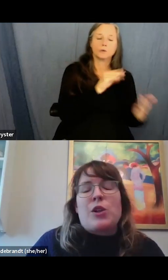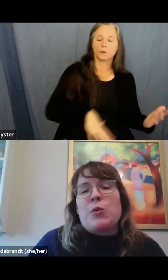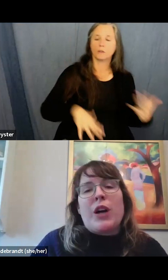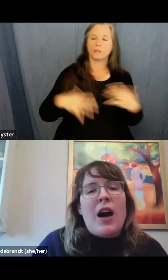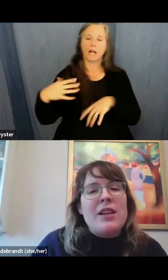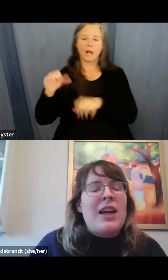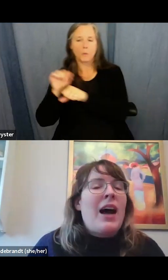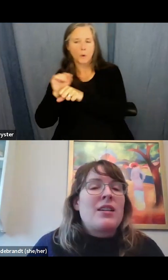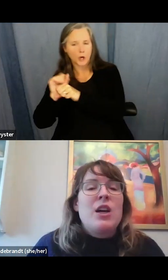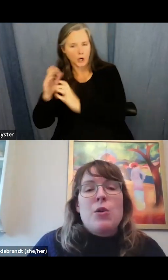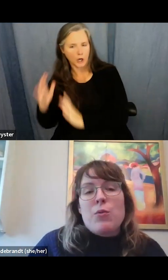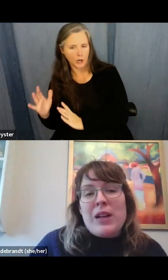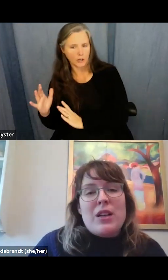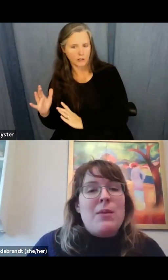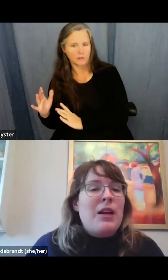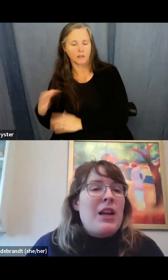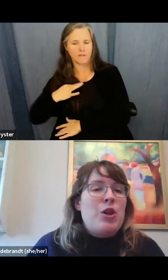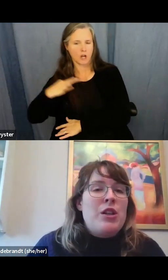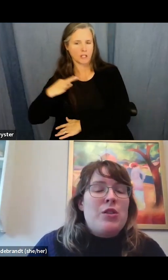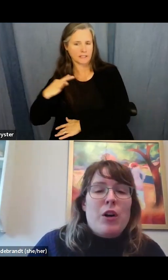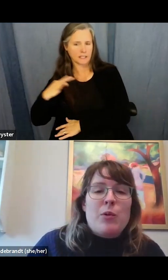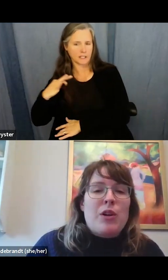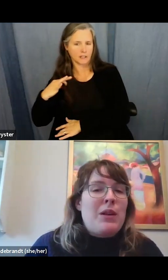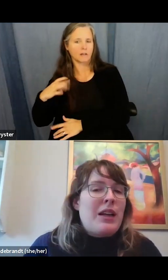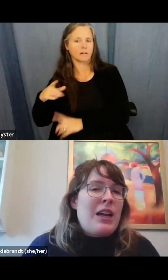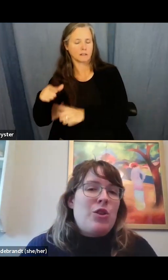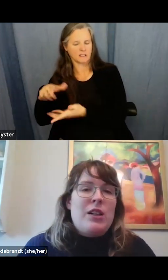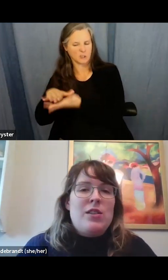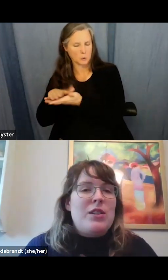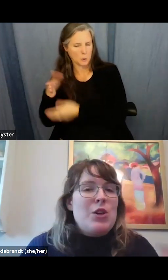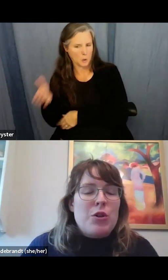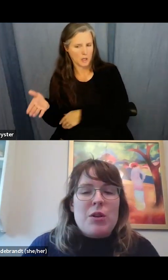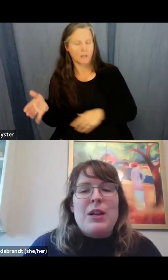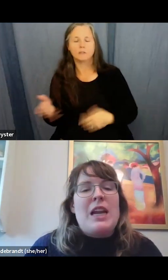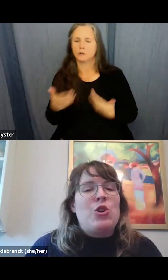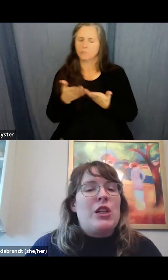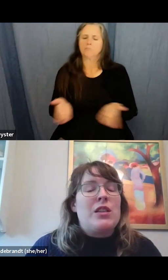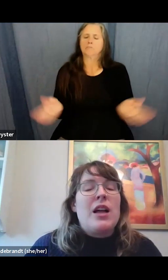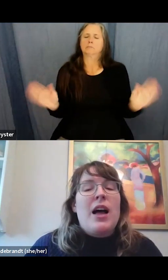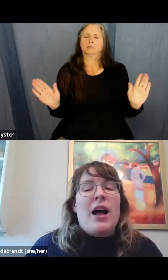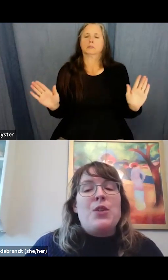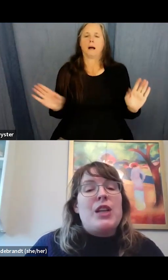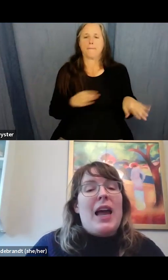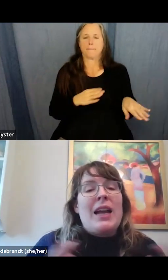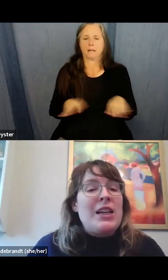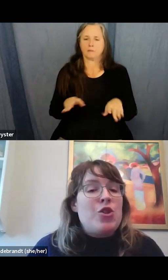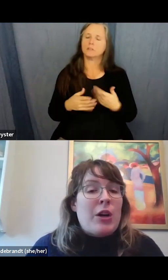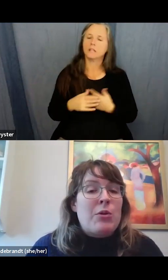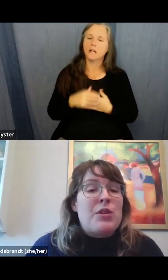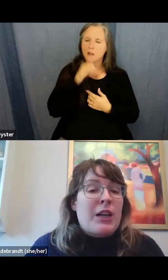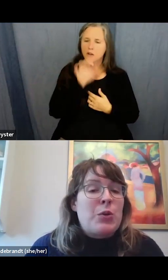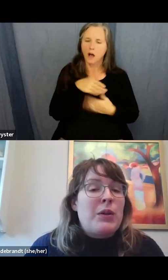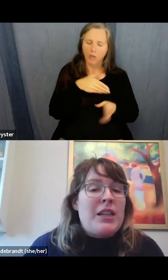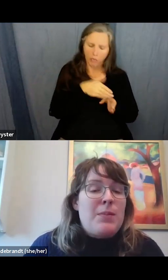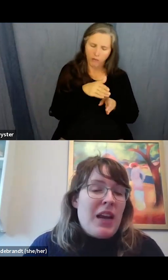includes sexual contact, written communications, verbal communications, digital communications, just any